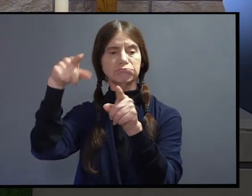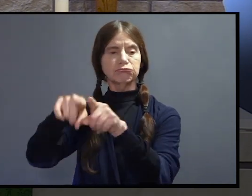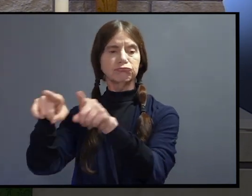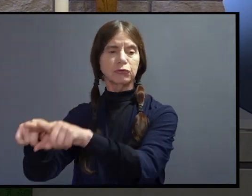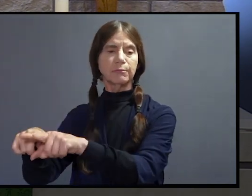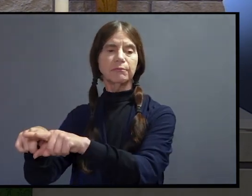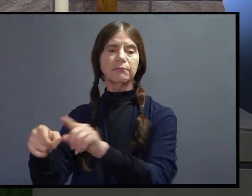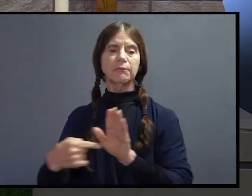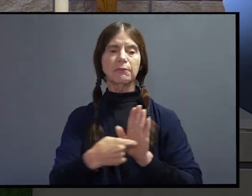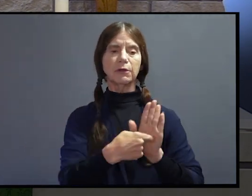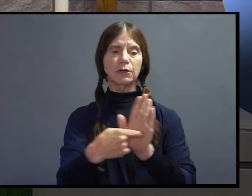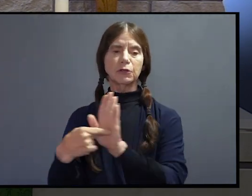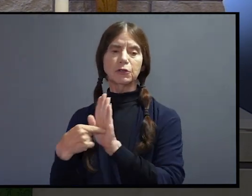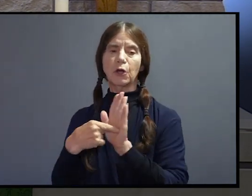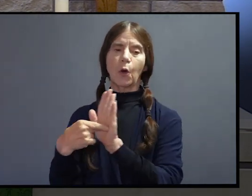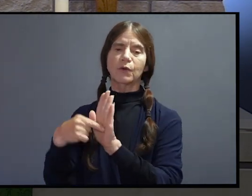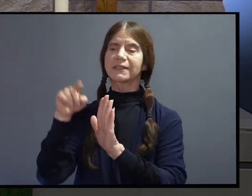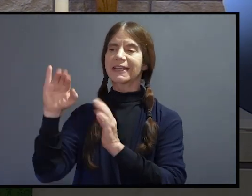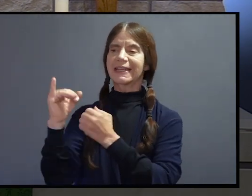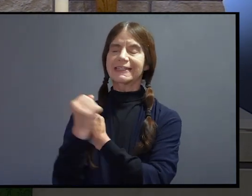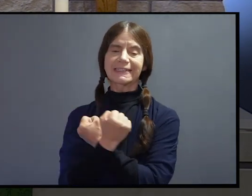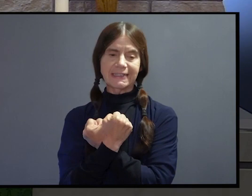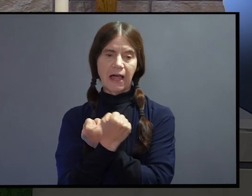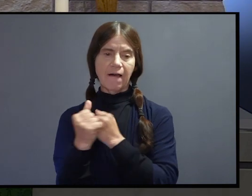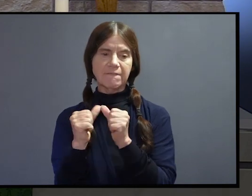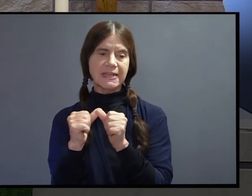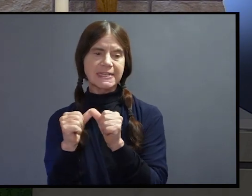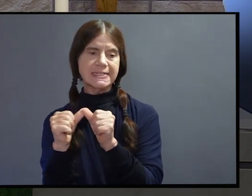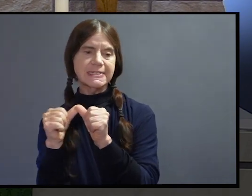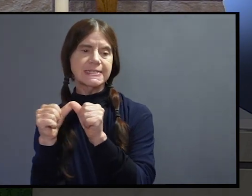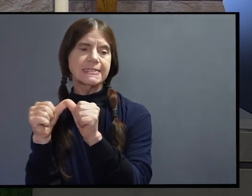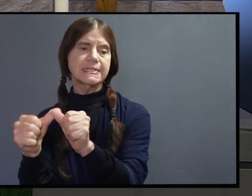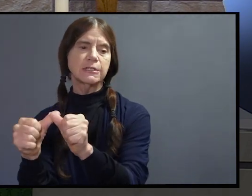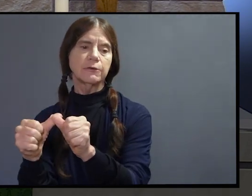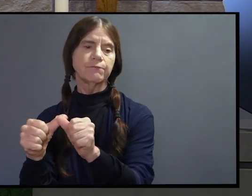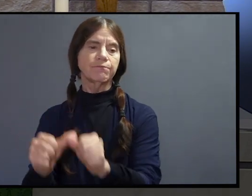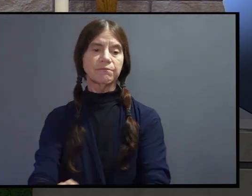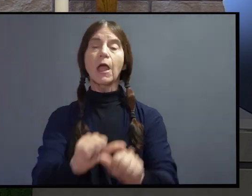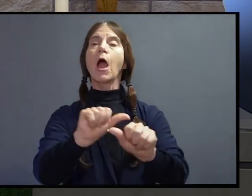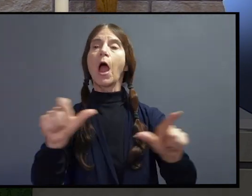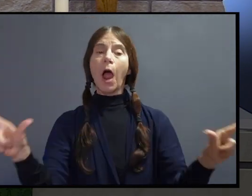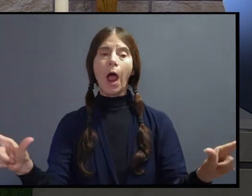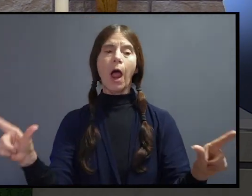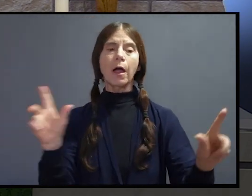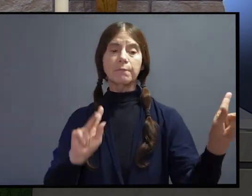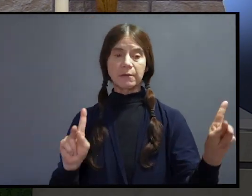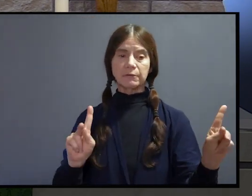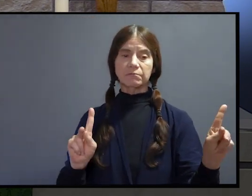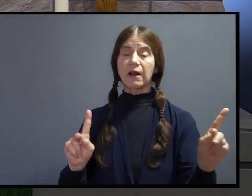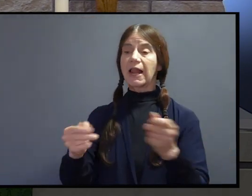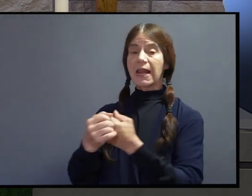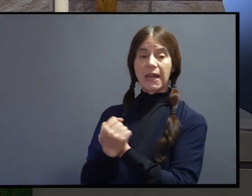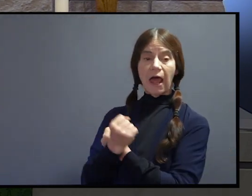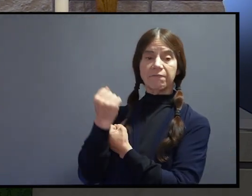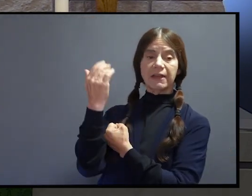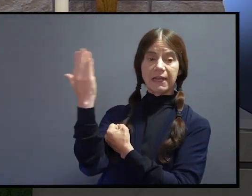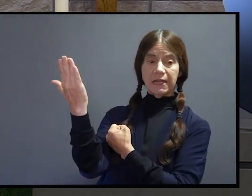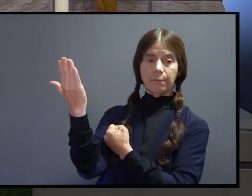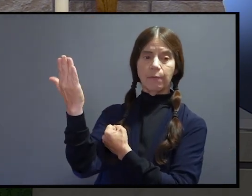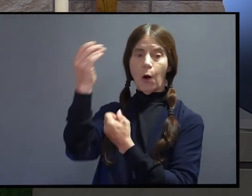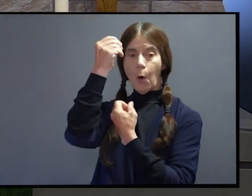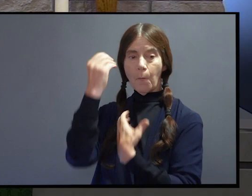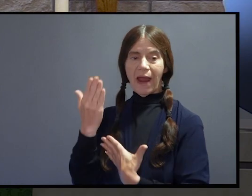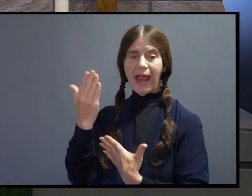God, the faithful God who keeps covenant and steadfast love with those who love him and keep his